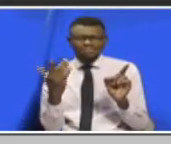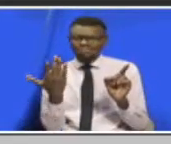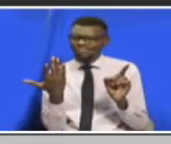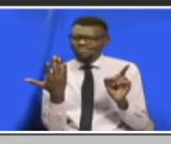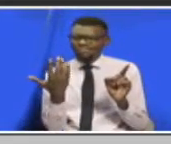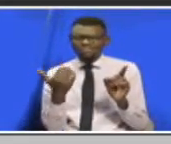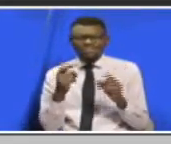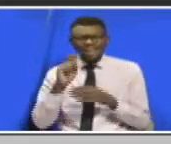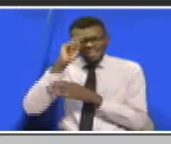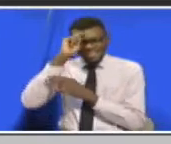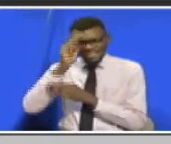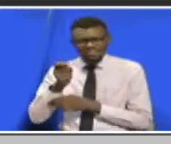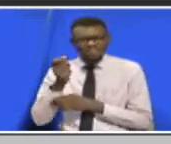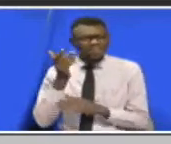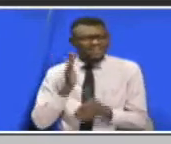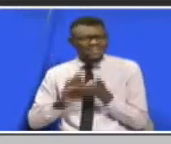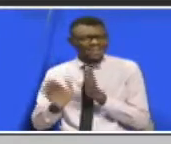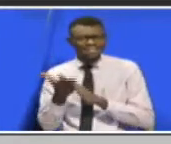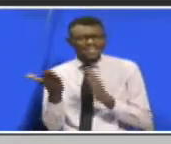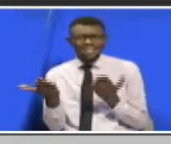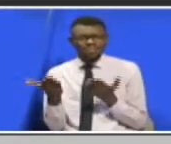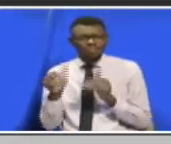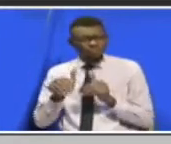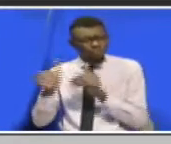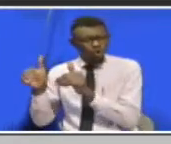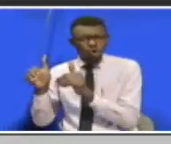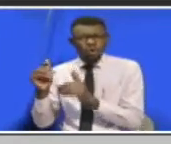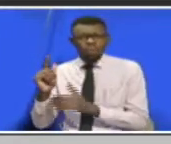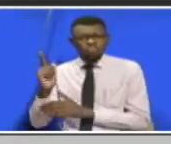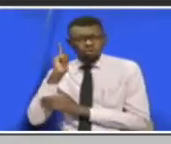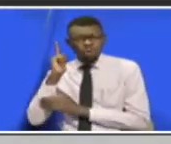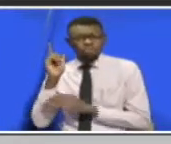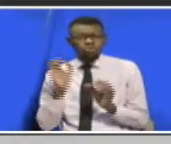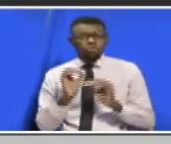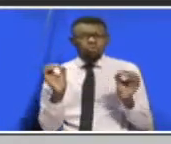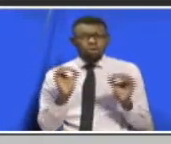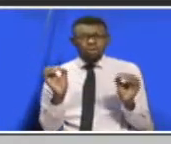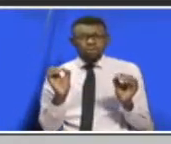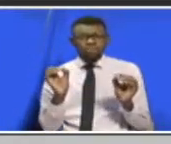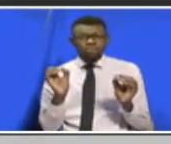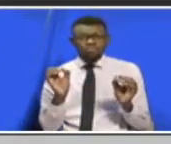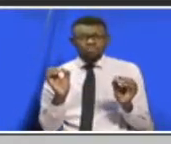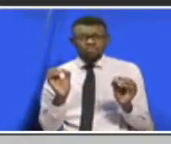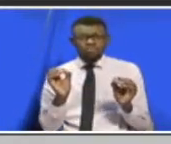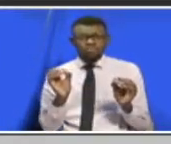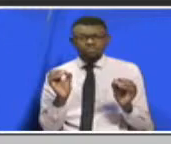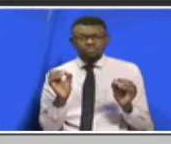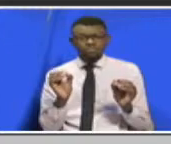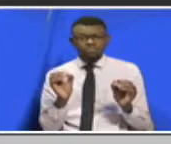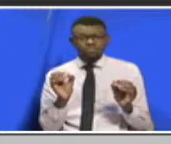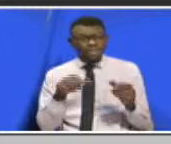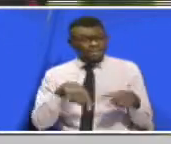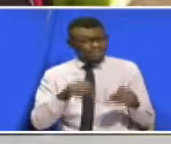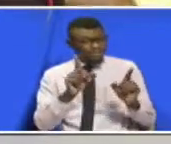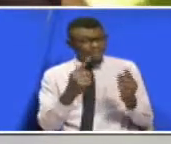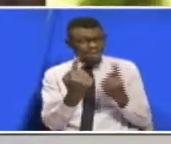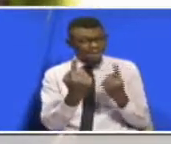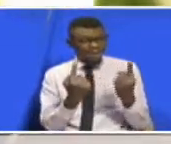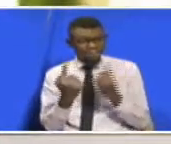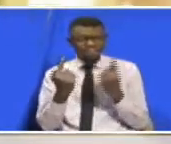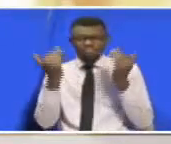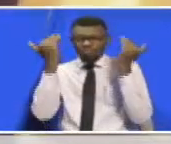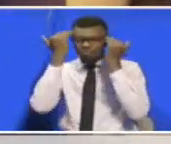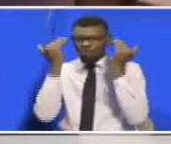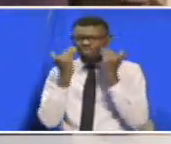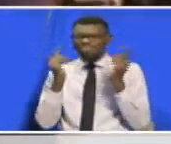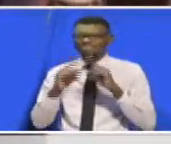compliance, even partial compliance, so to speak. Okay. They come to us, but it's coming to court. They present that they are willing to comply with the